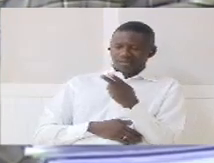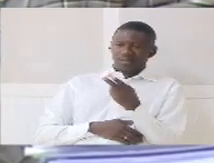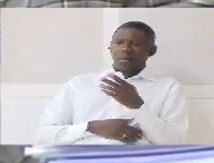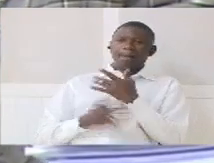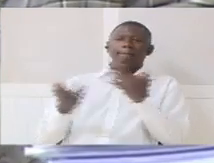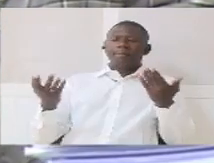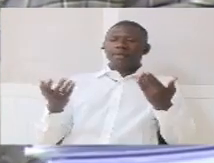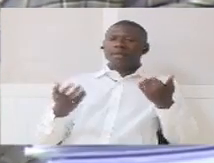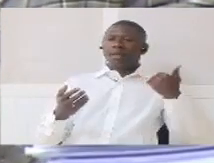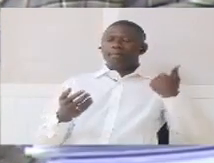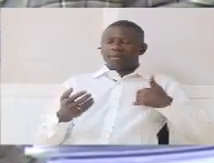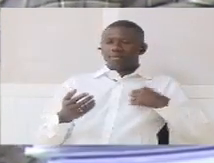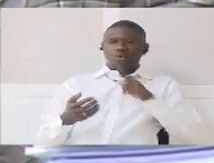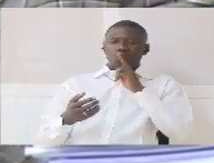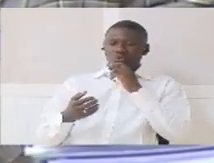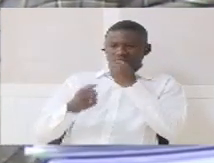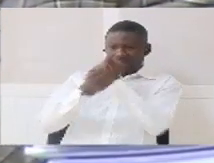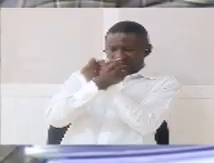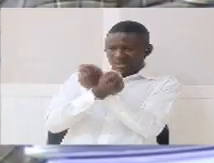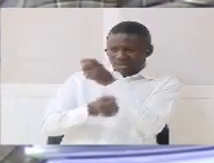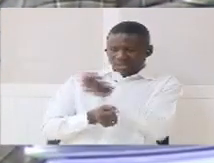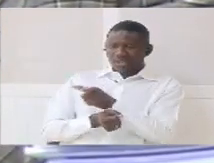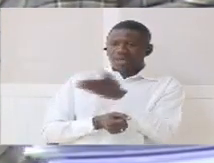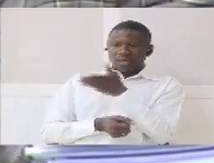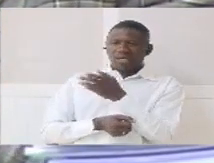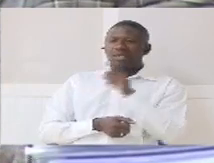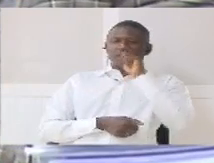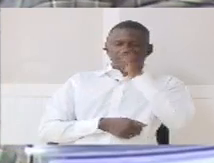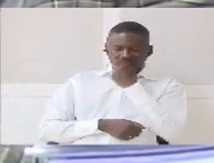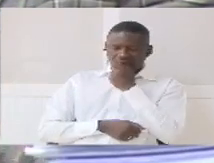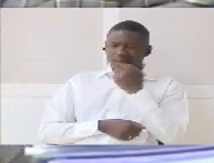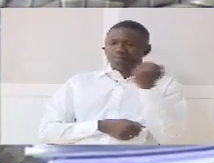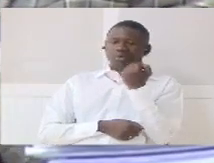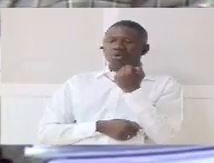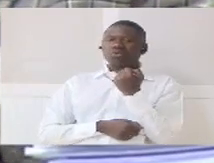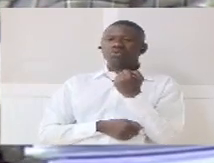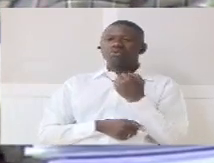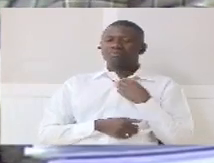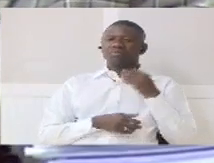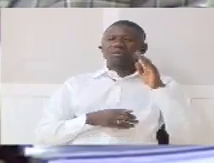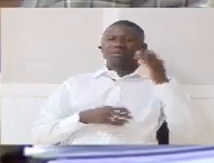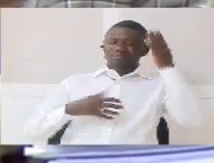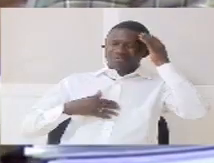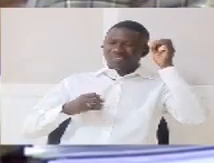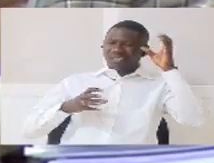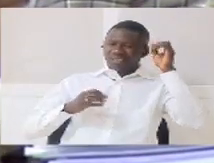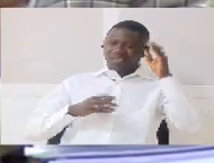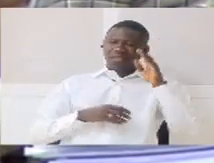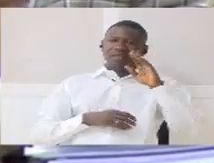many inmates were dying as a result of beriberi, which was derived from the